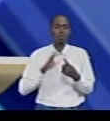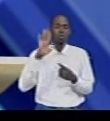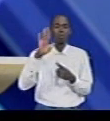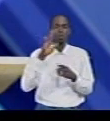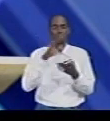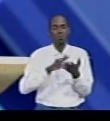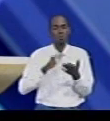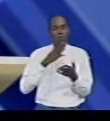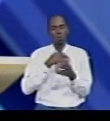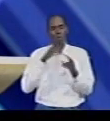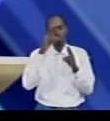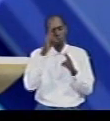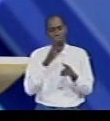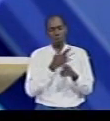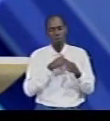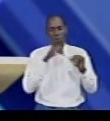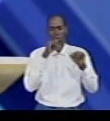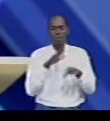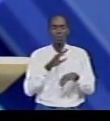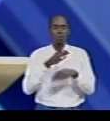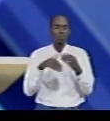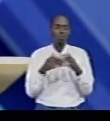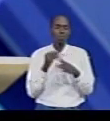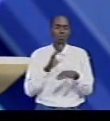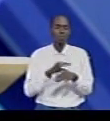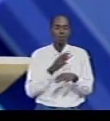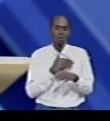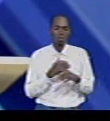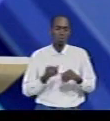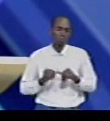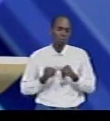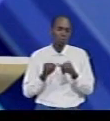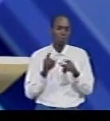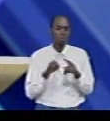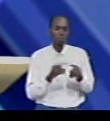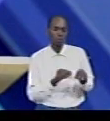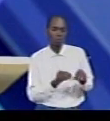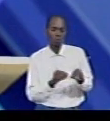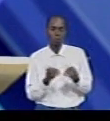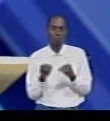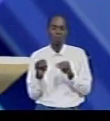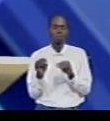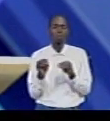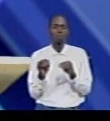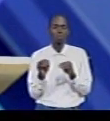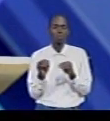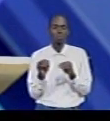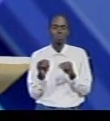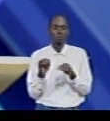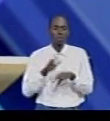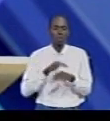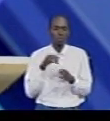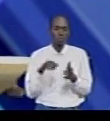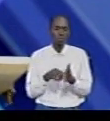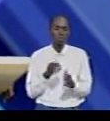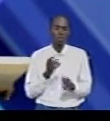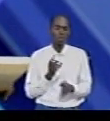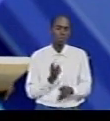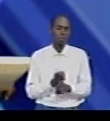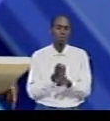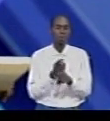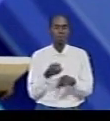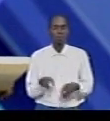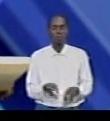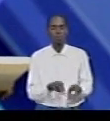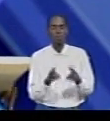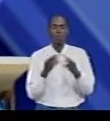entire church, and keep us moving along with him on this right track. Thank you, Father,